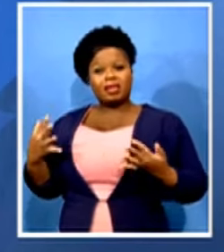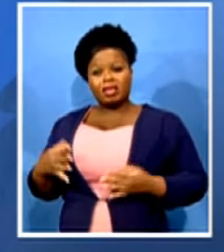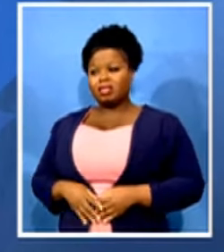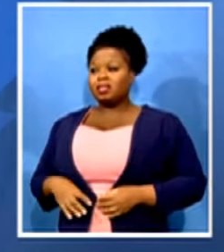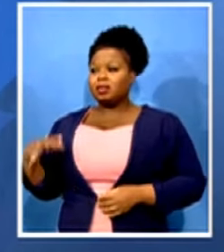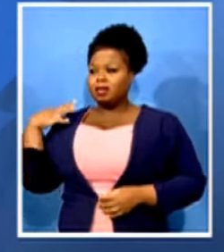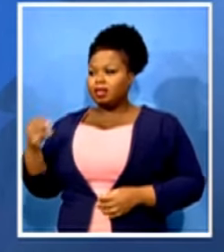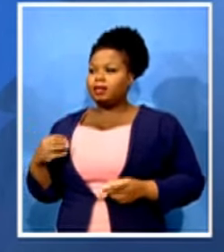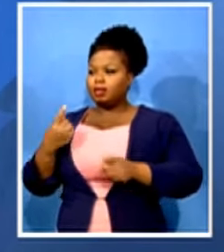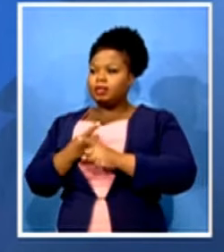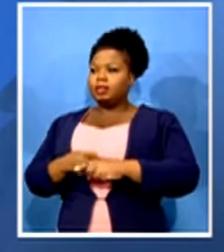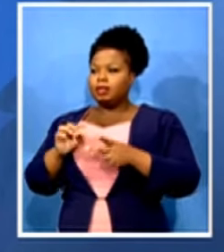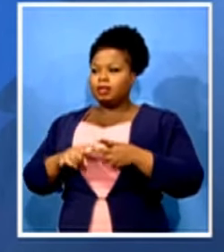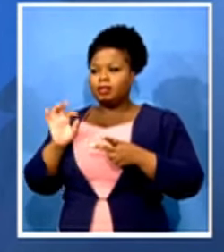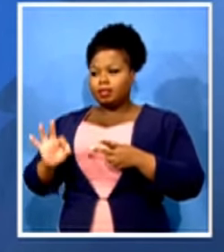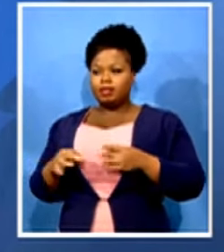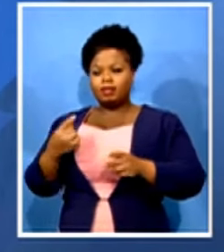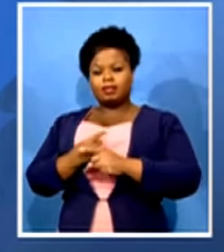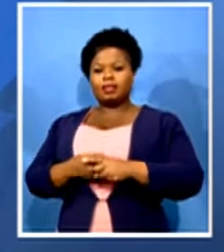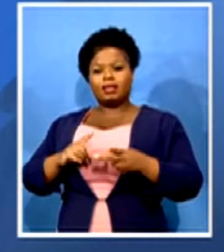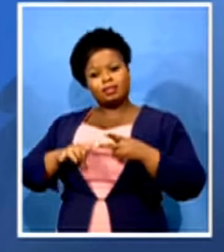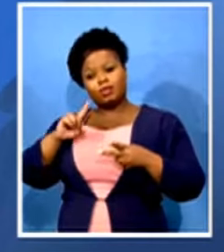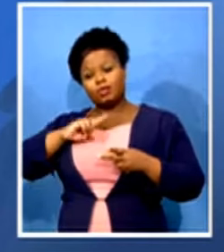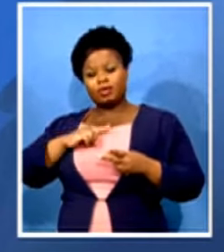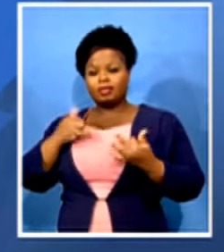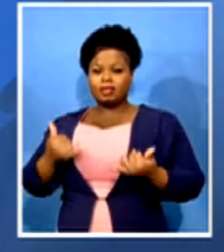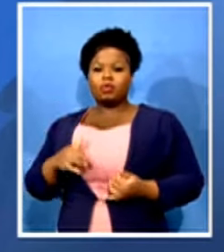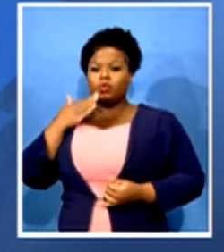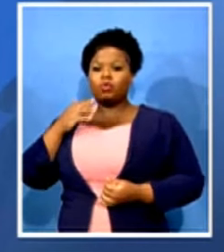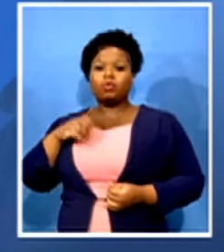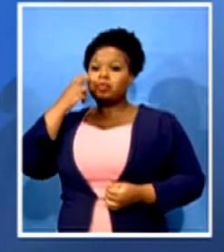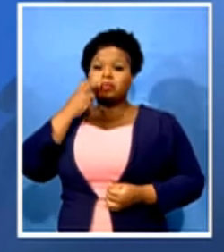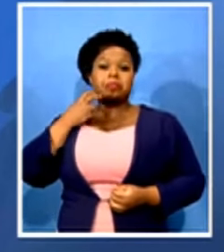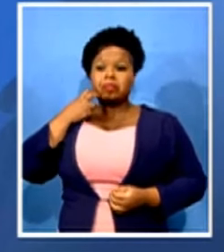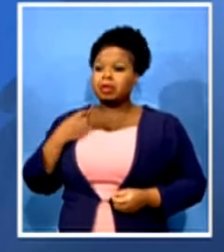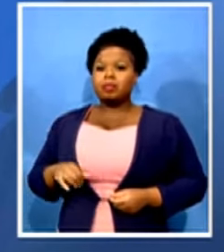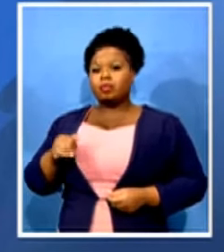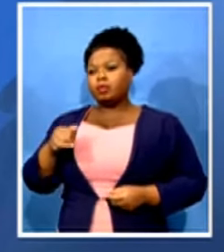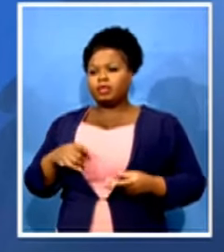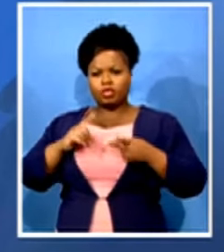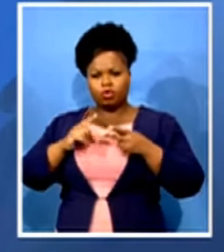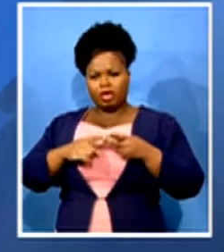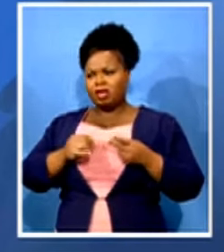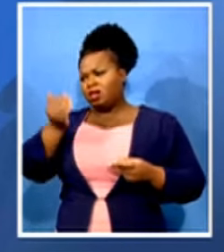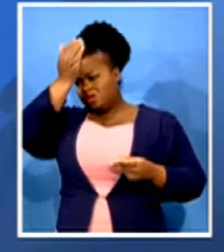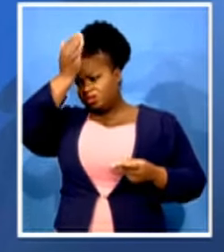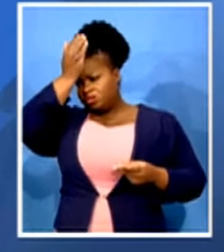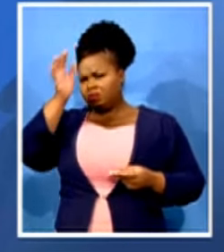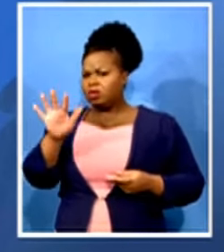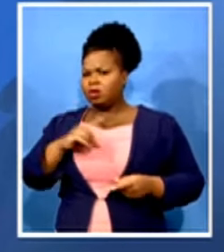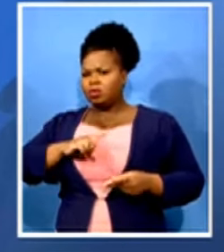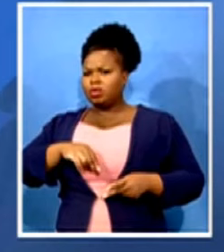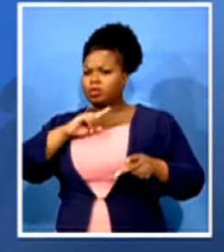of it sits with Minister Patel, or Minister McKeezy, or Minister Zuma, and it makes it complex for us to be able to move forward in having